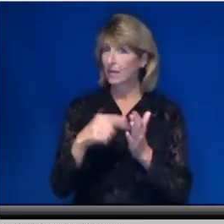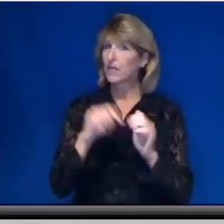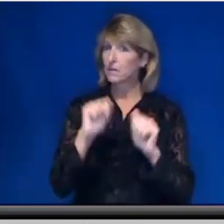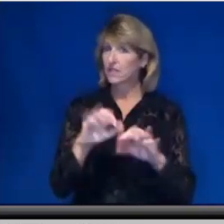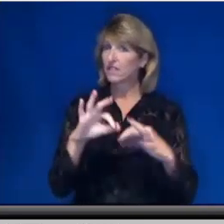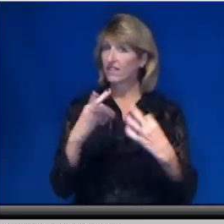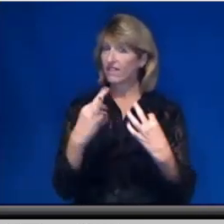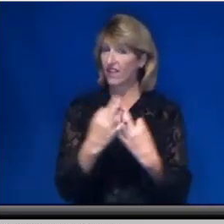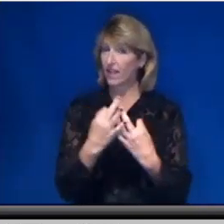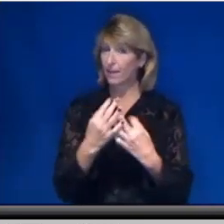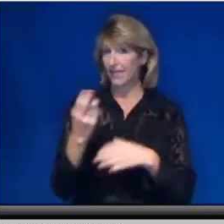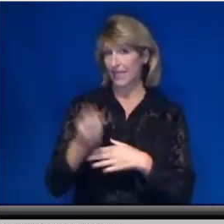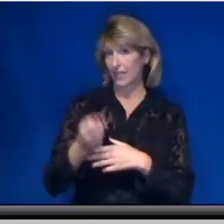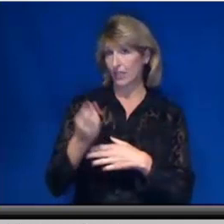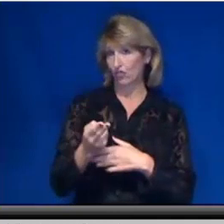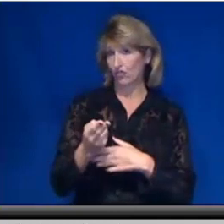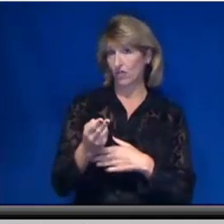consequences.